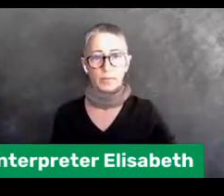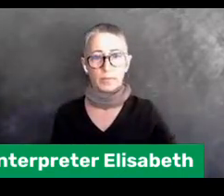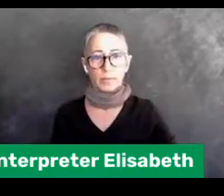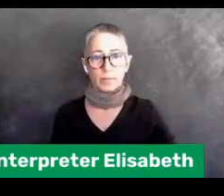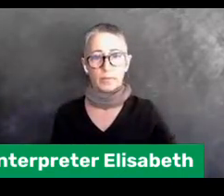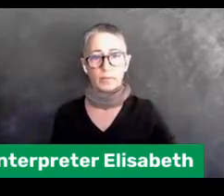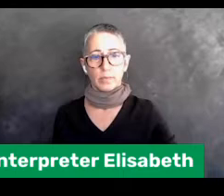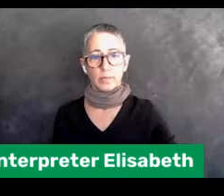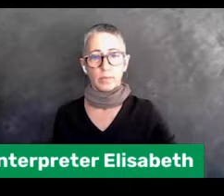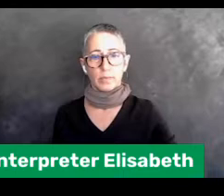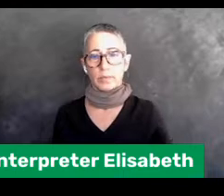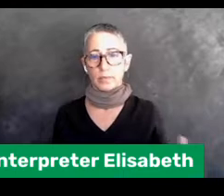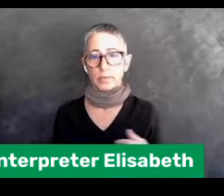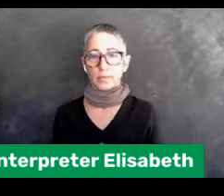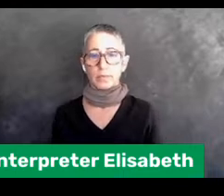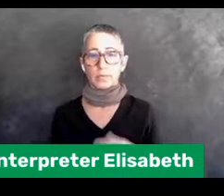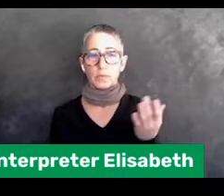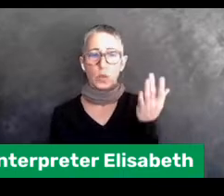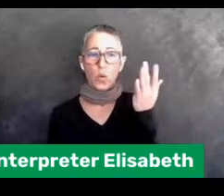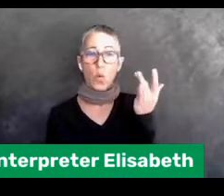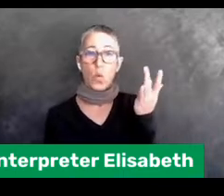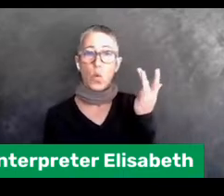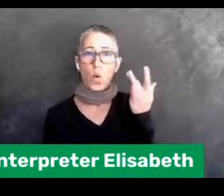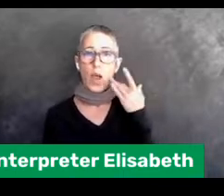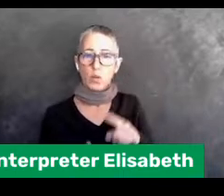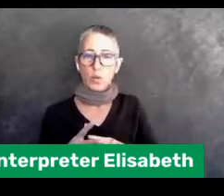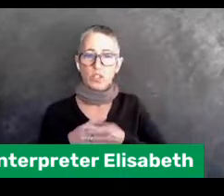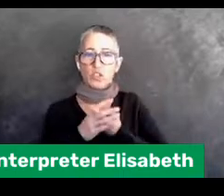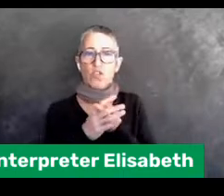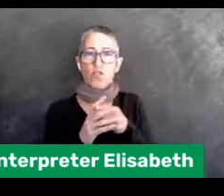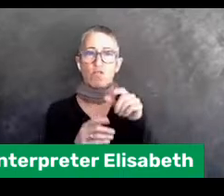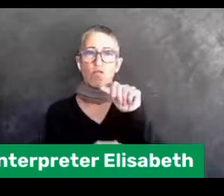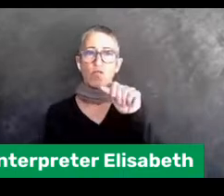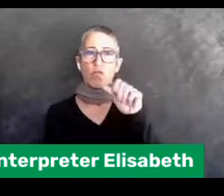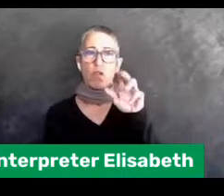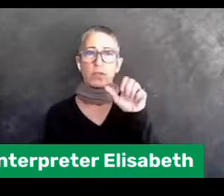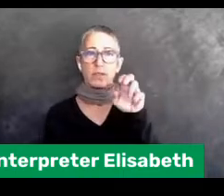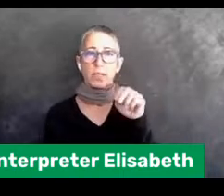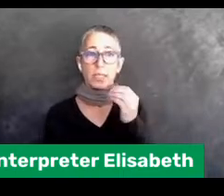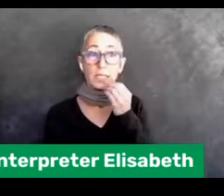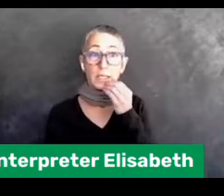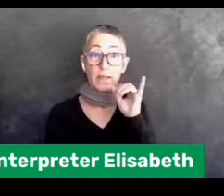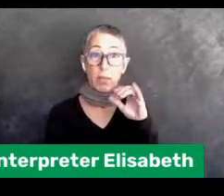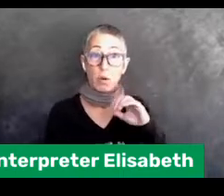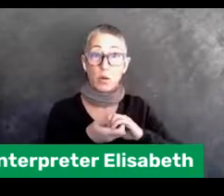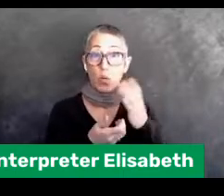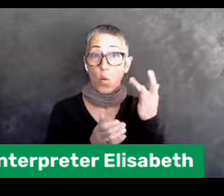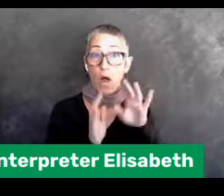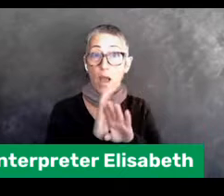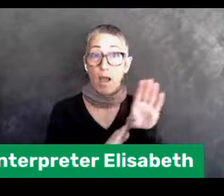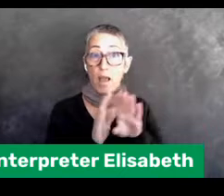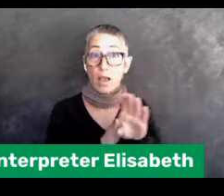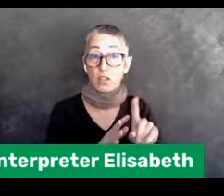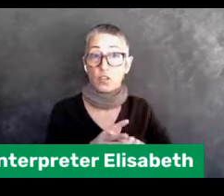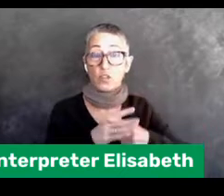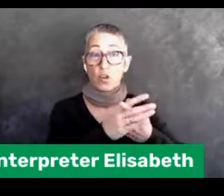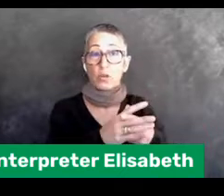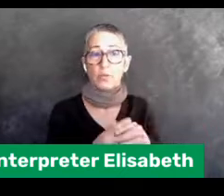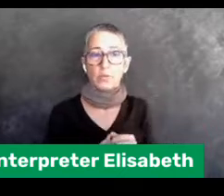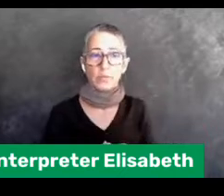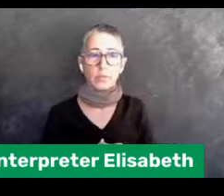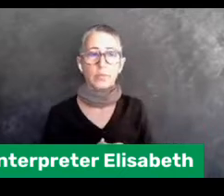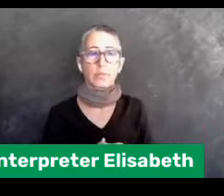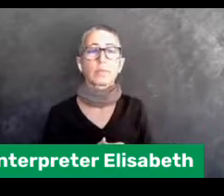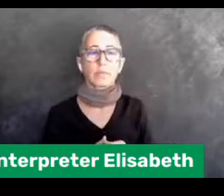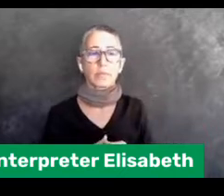So why did we start the Austin Eats partnership? In 2018, Austin's quality of life plan, called Austin Forward Together,